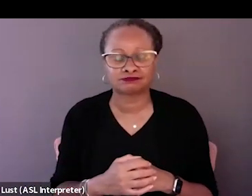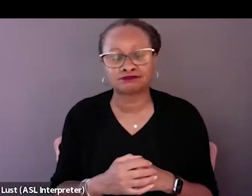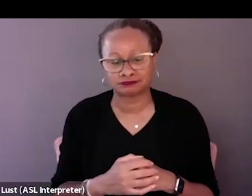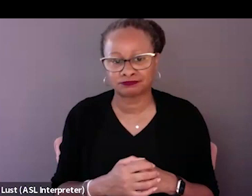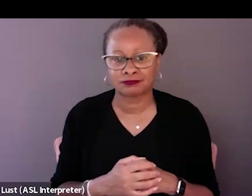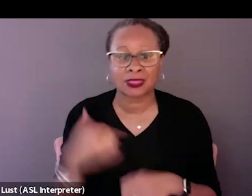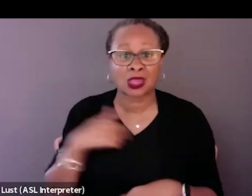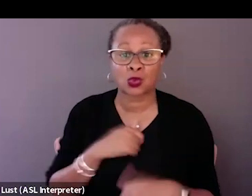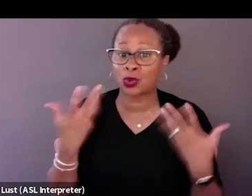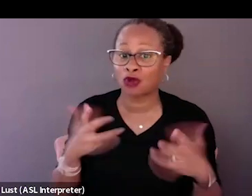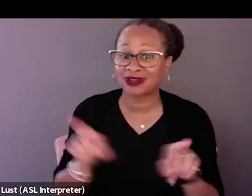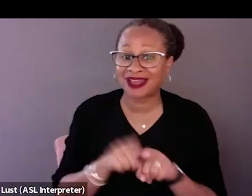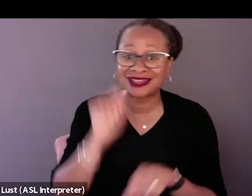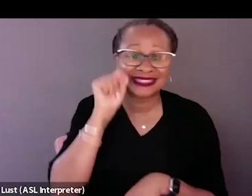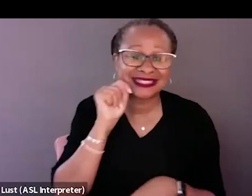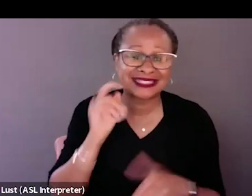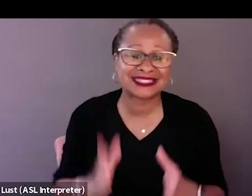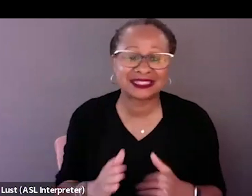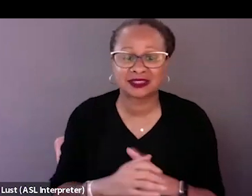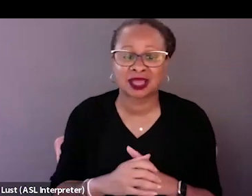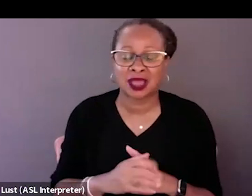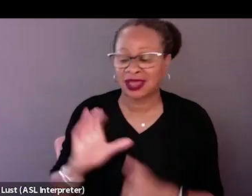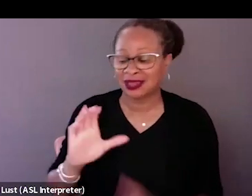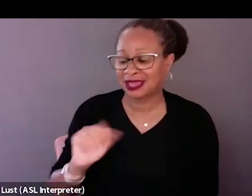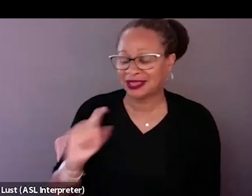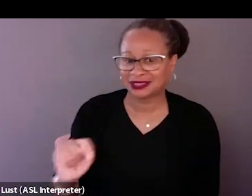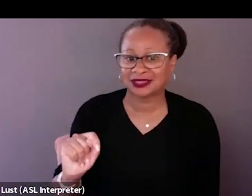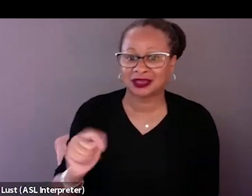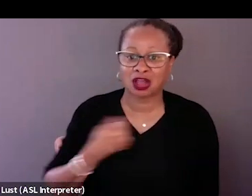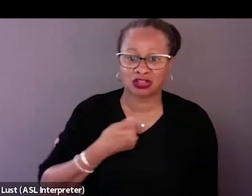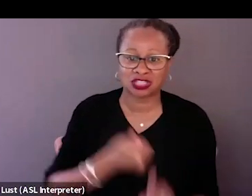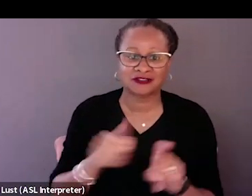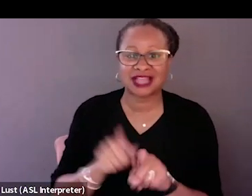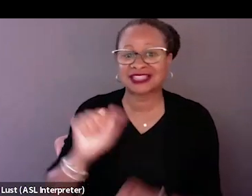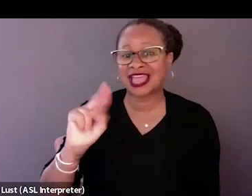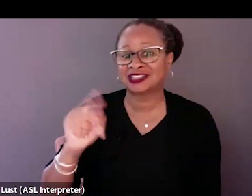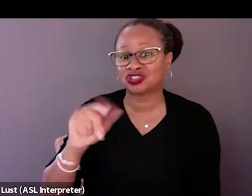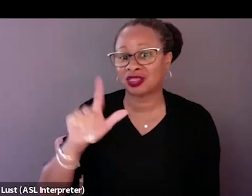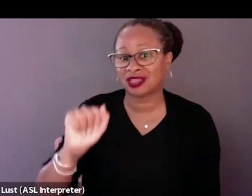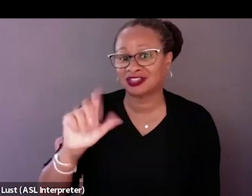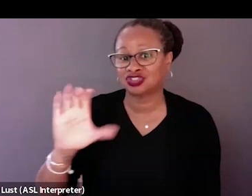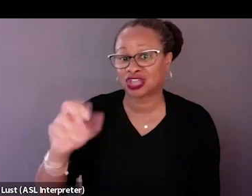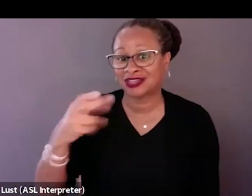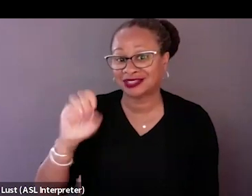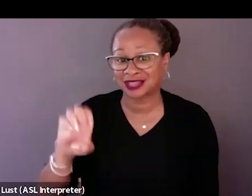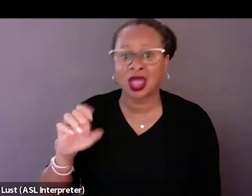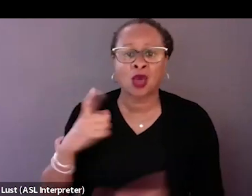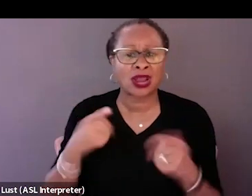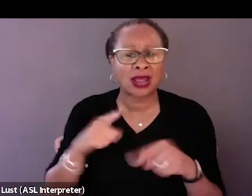we were already as teens sort of casting ourselves as Angela Chase, so what happens when you do so